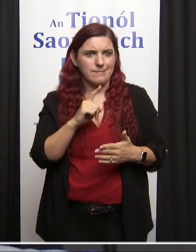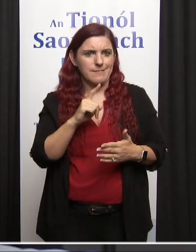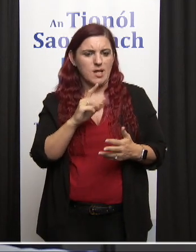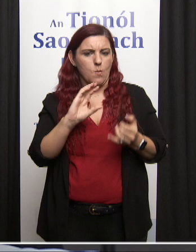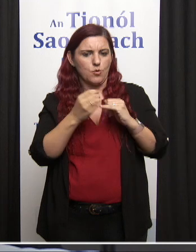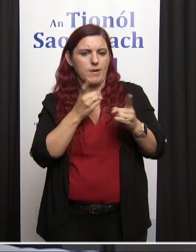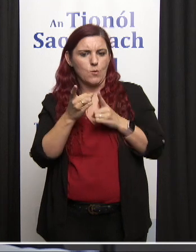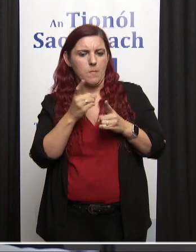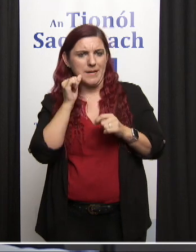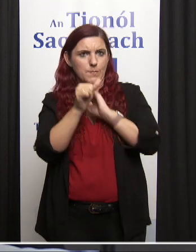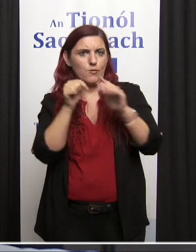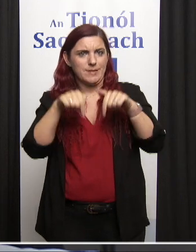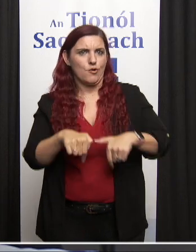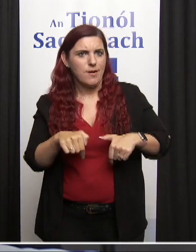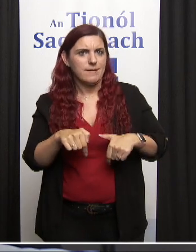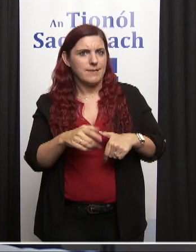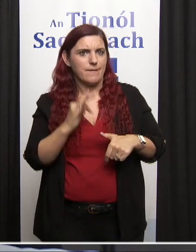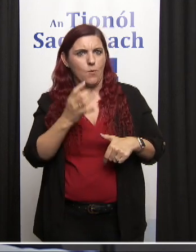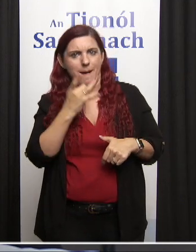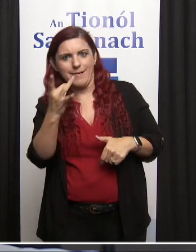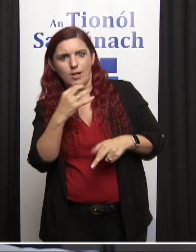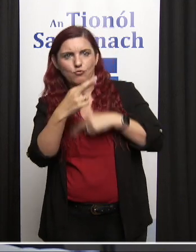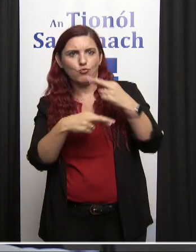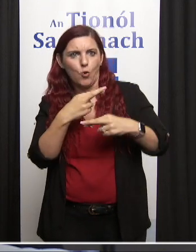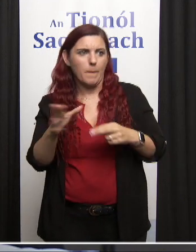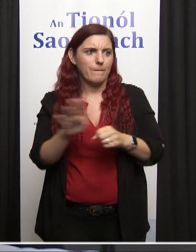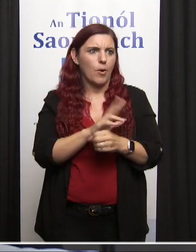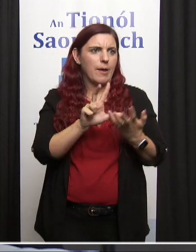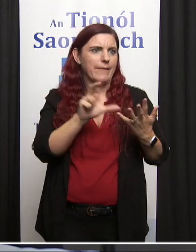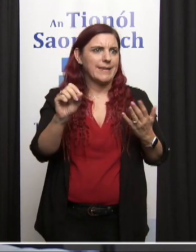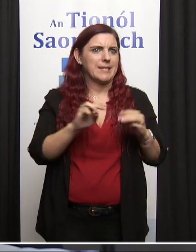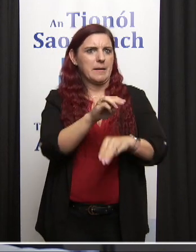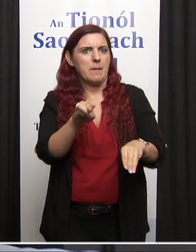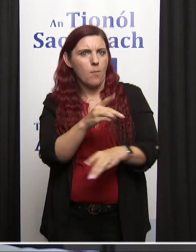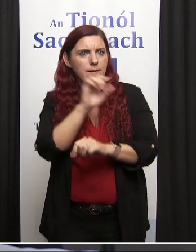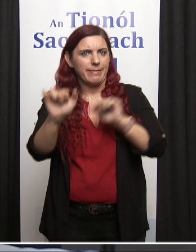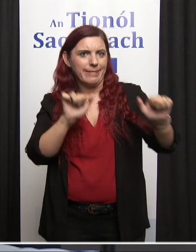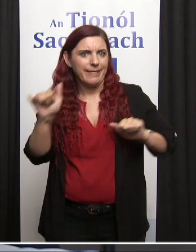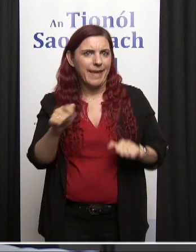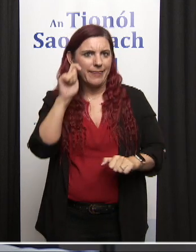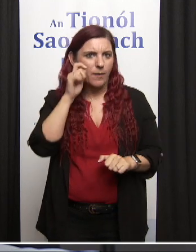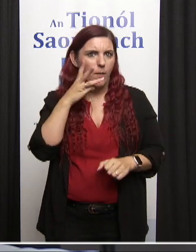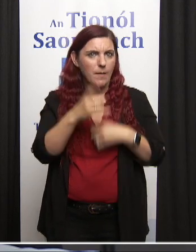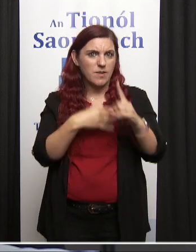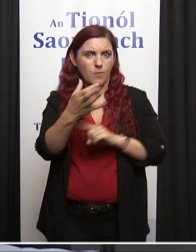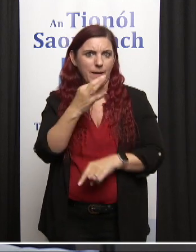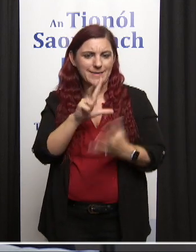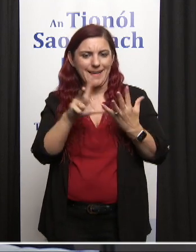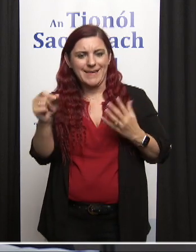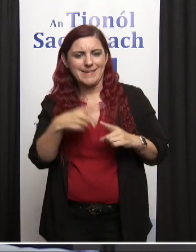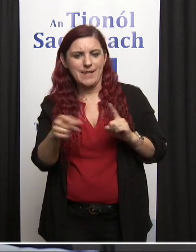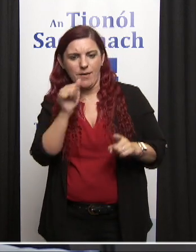my experience here is that if you ask a room full of 80 people what they think should happen, then we're going to get 80 answers.